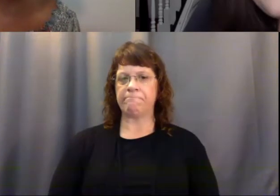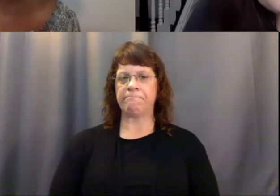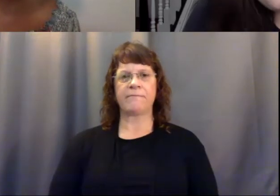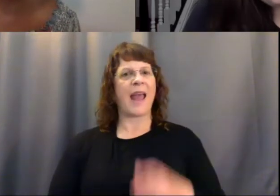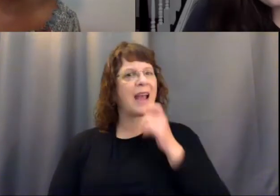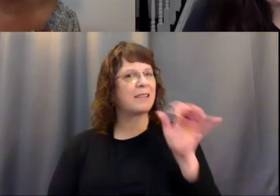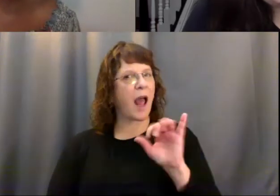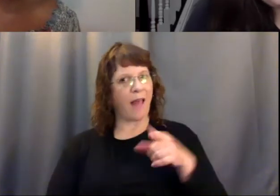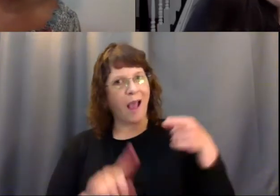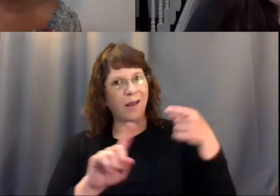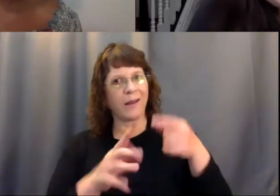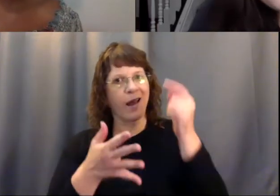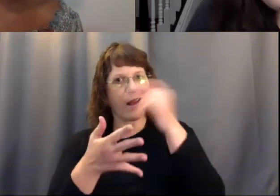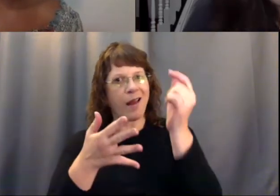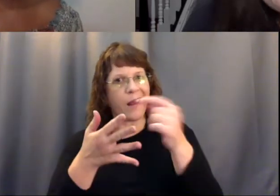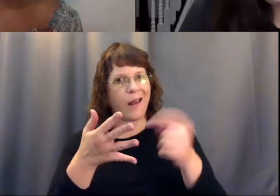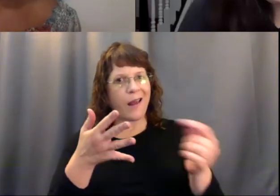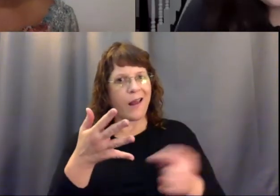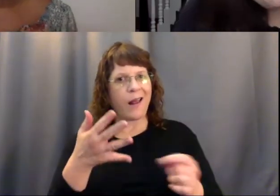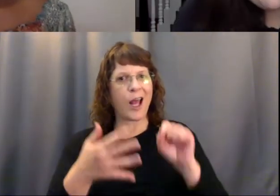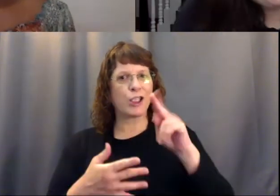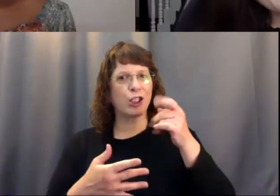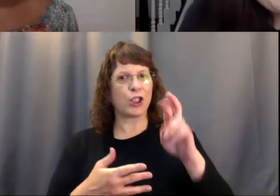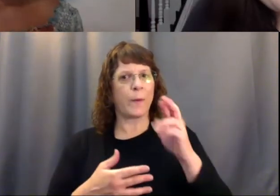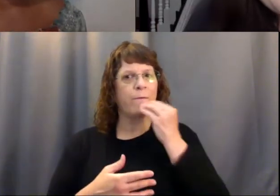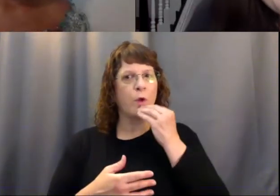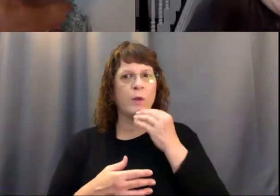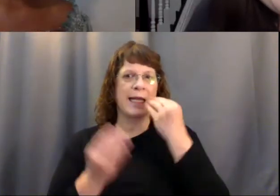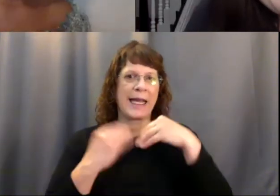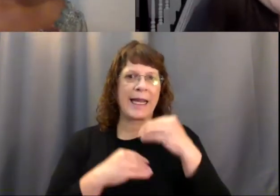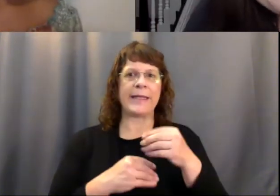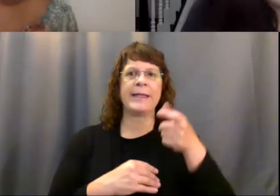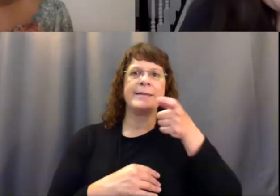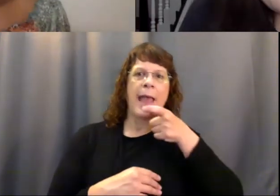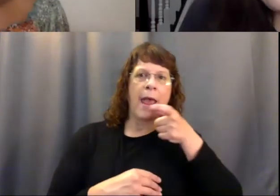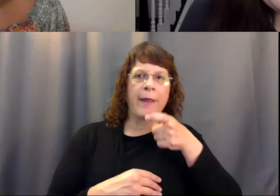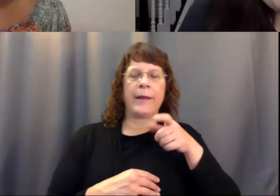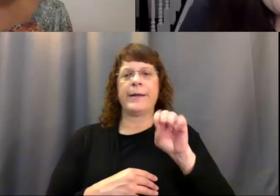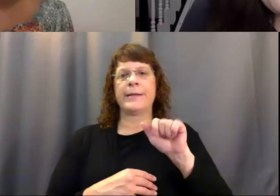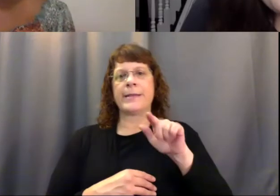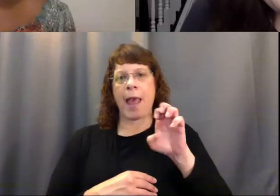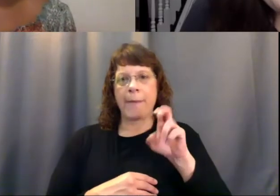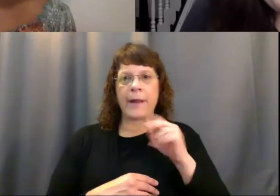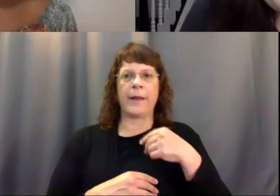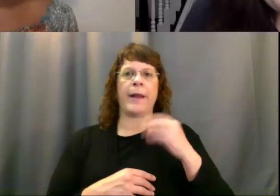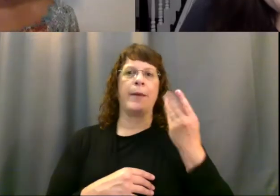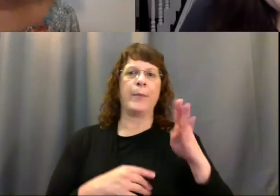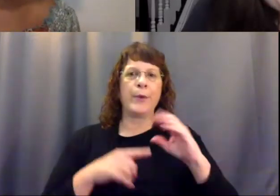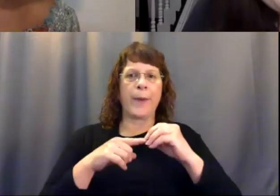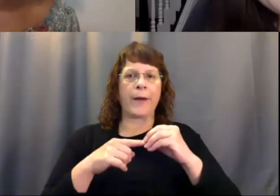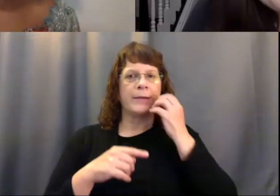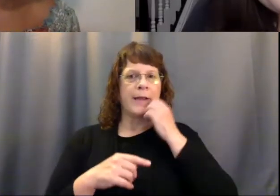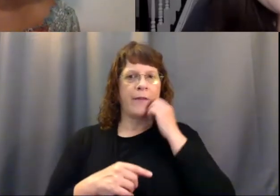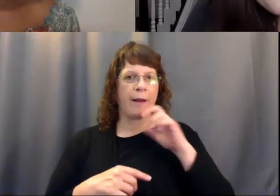like there aren't like necessarily superfoods like eat blueberries and salmon every day, and it's just being healthy broadly. Yeah.